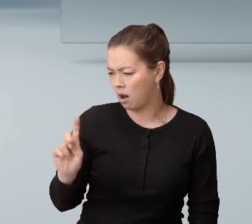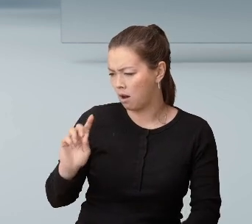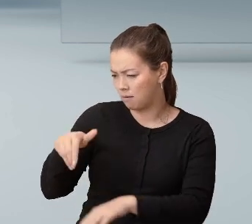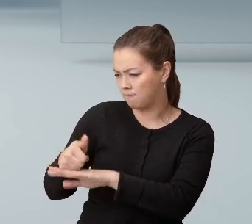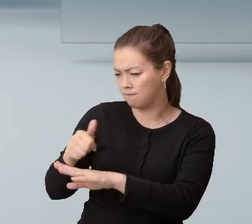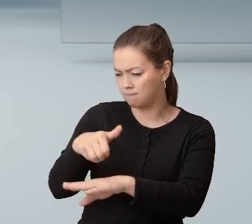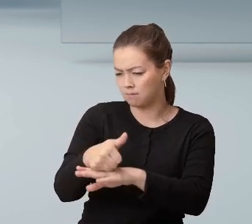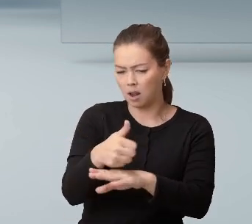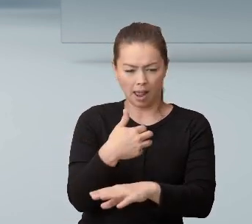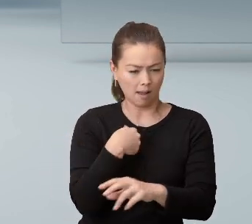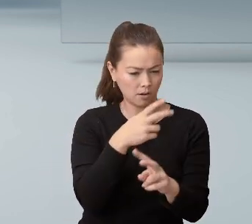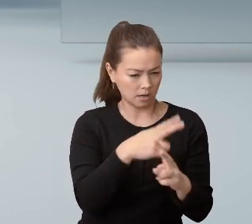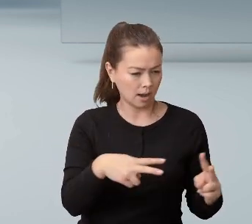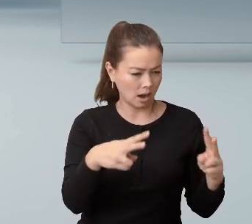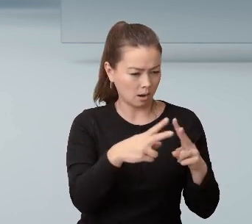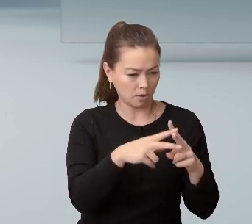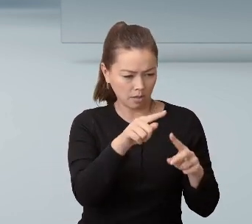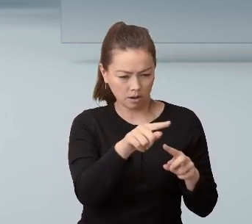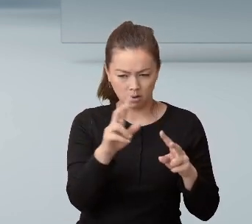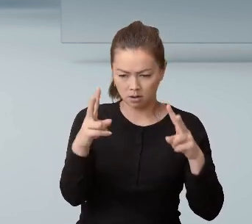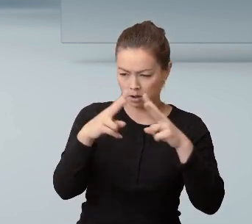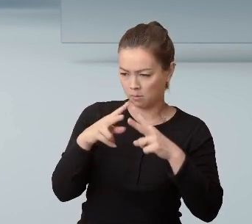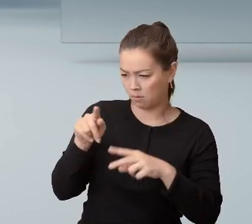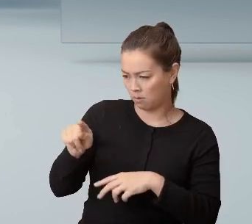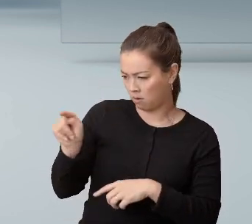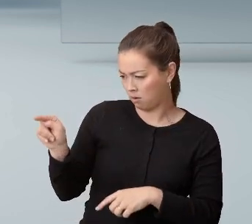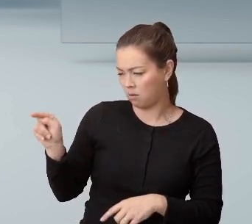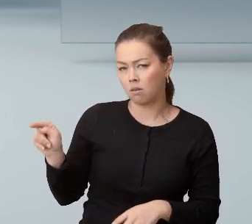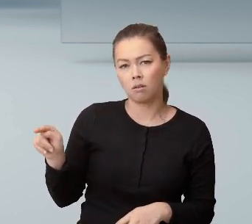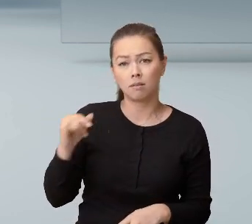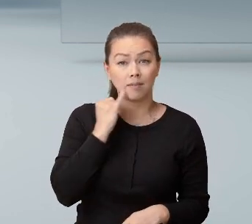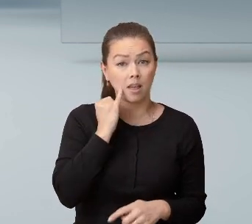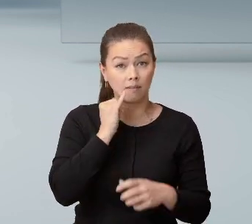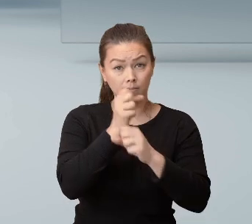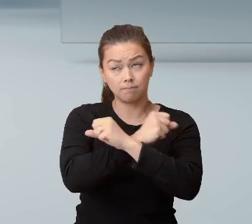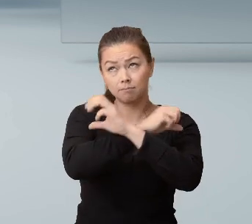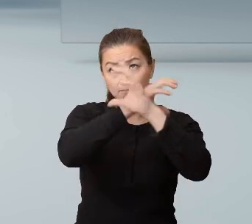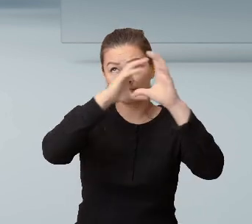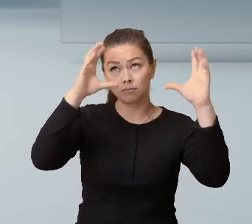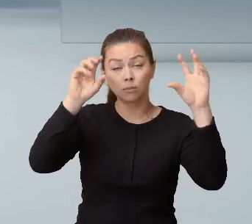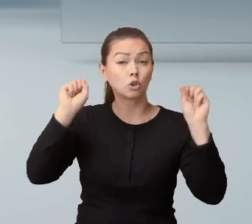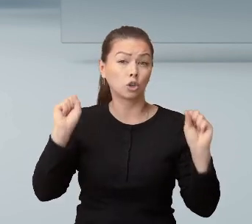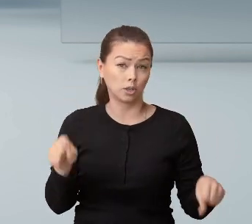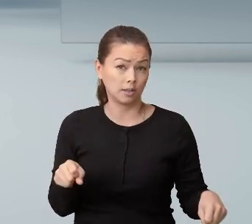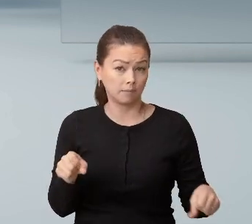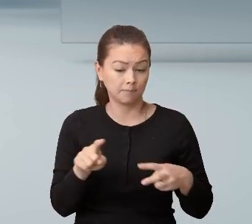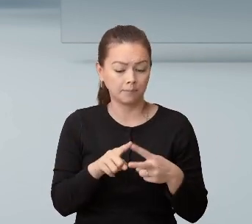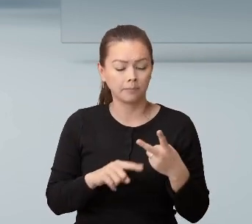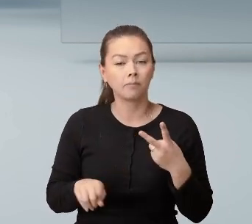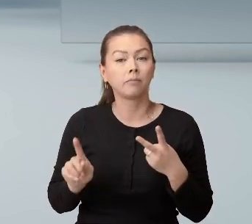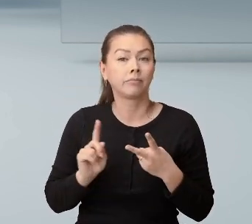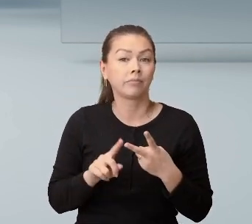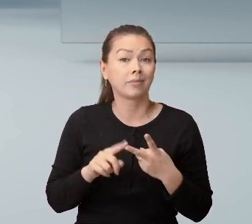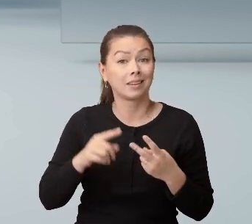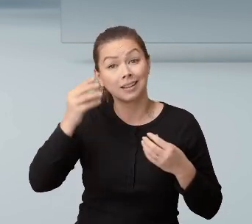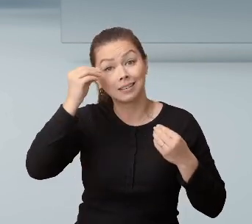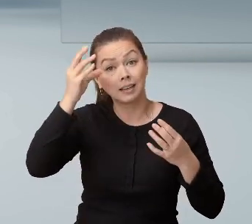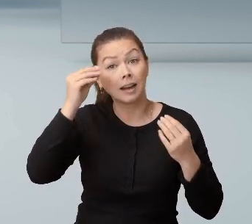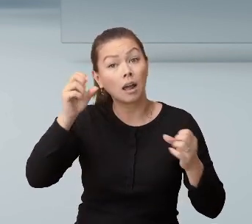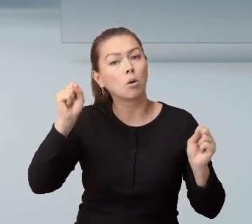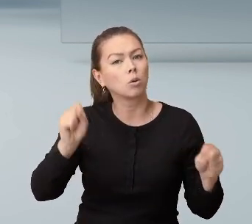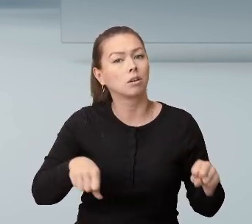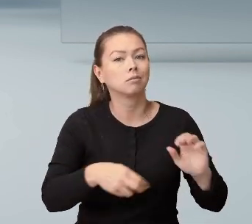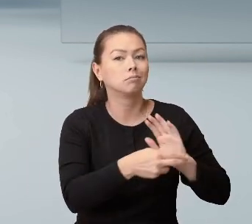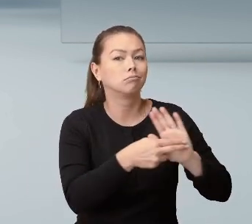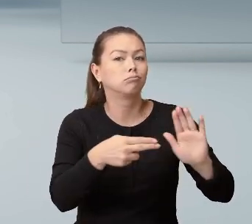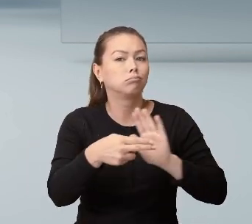all the multiple copies are of that sensitive material? What if we could classify data? We could